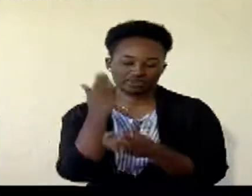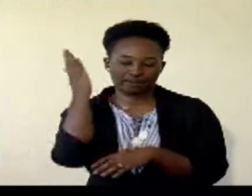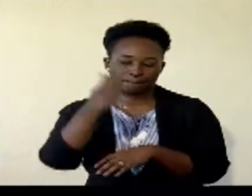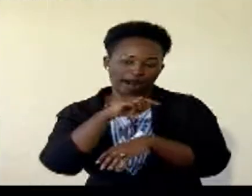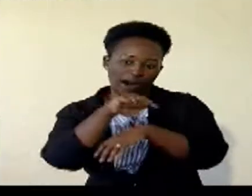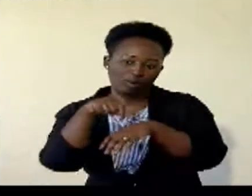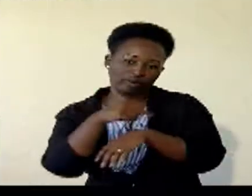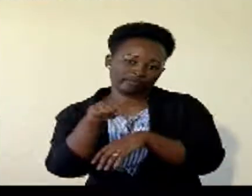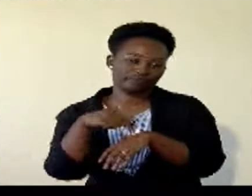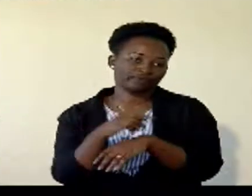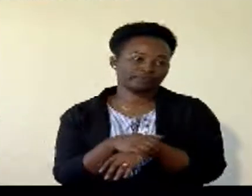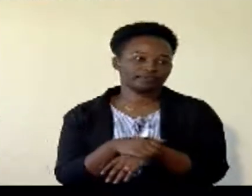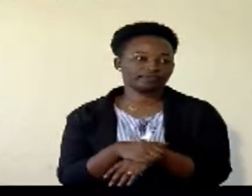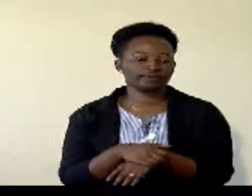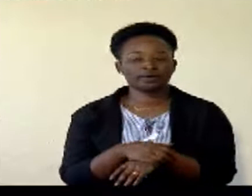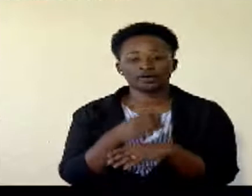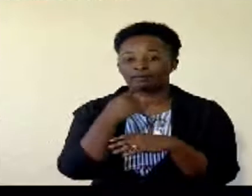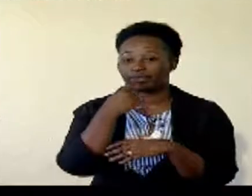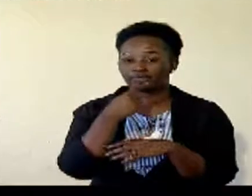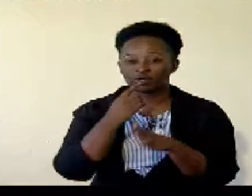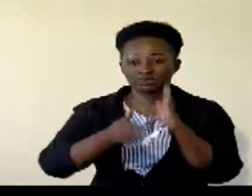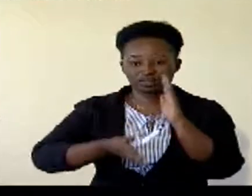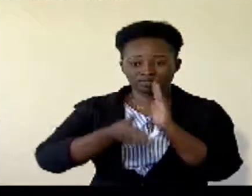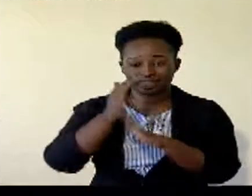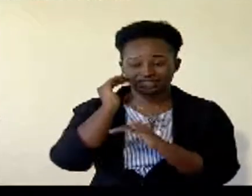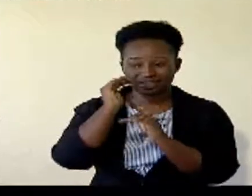So they are telling us of a speed limit.